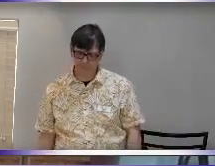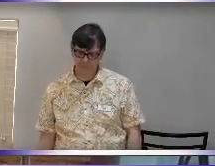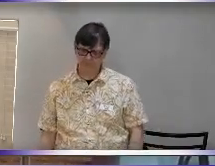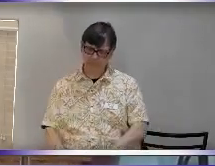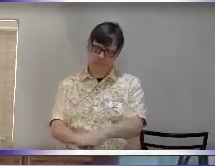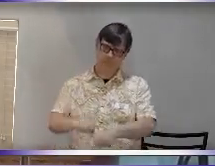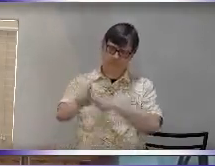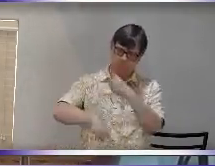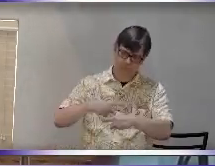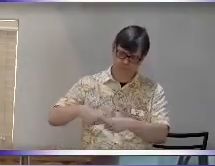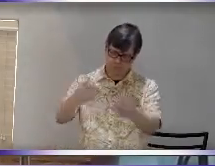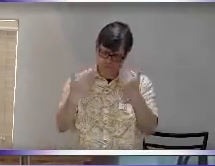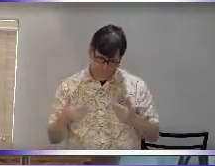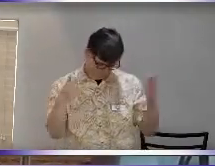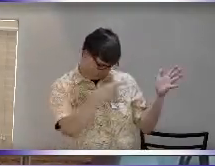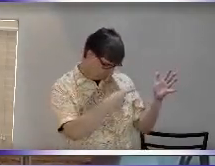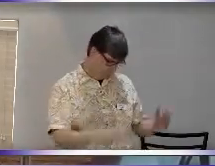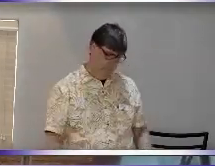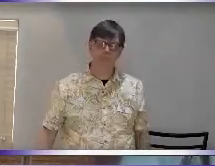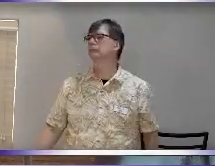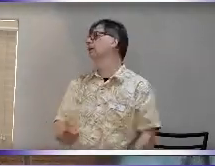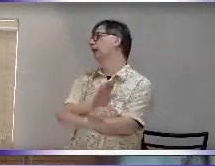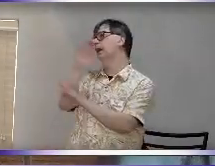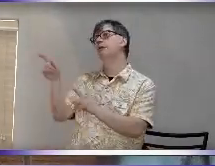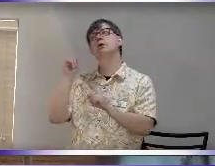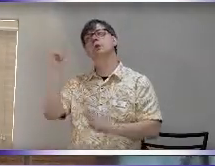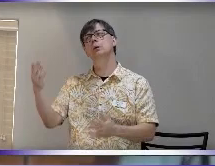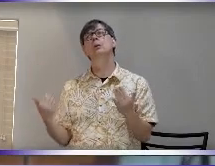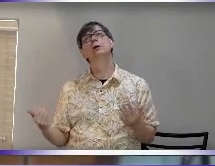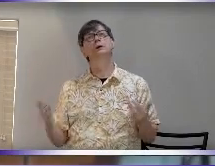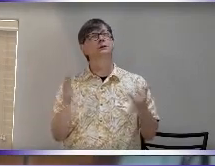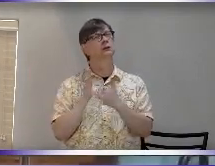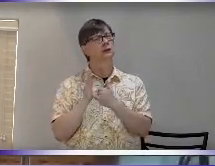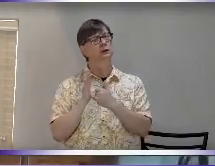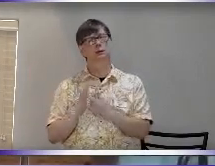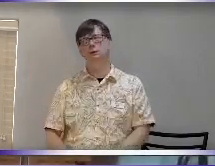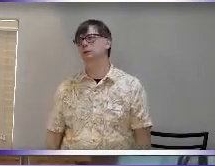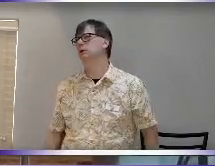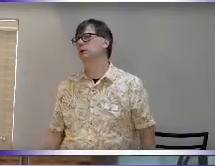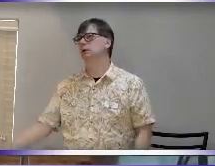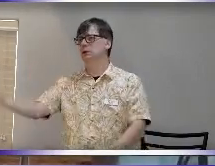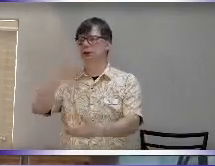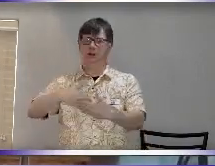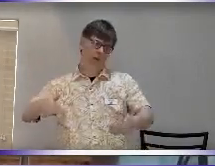So how do we get there? Everyone wants it. Ernest Holmes told us. So in our hearts, if we notice that